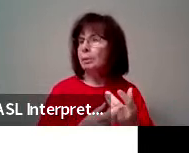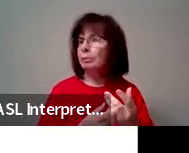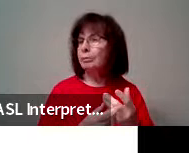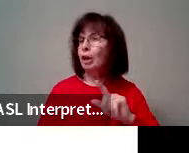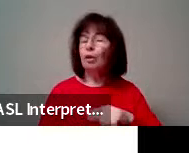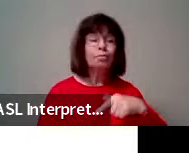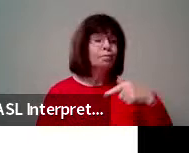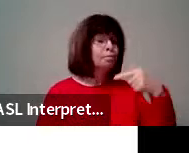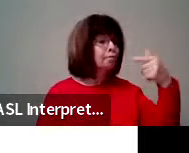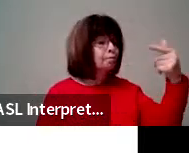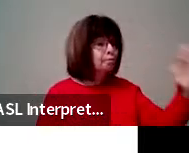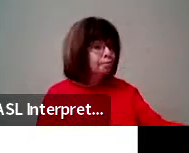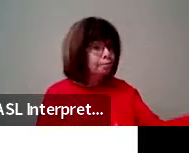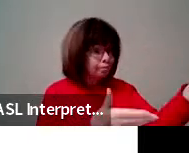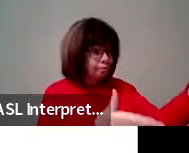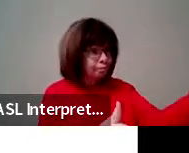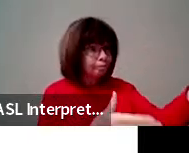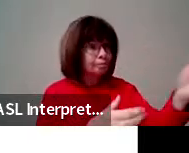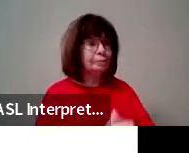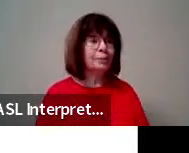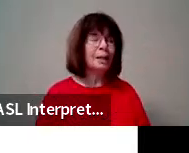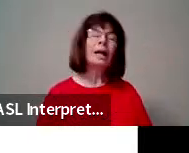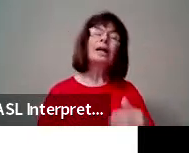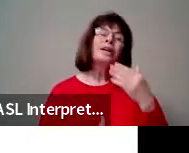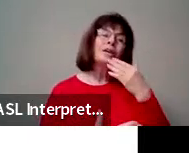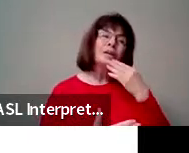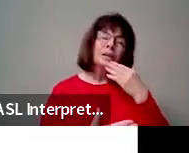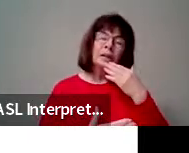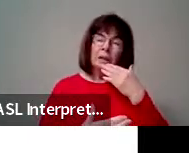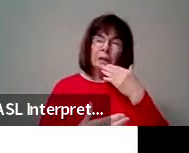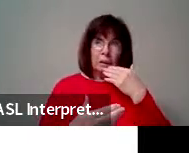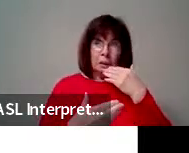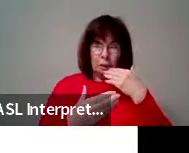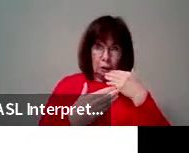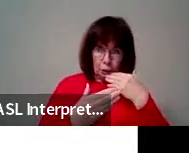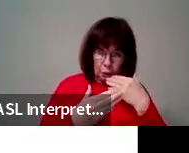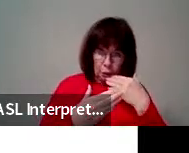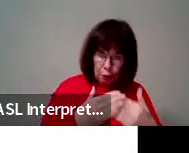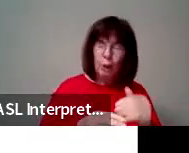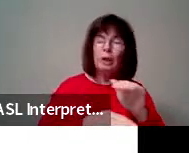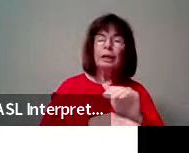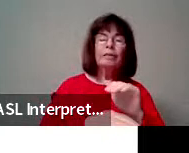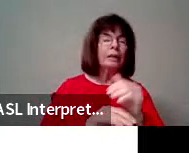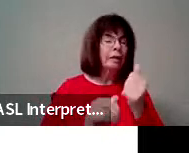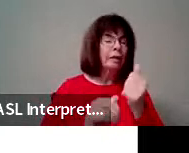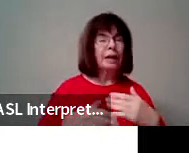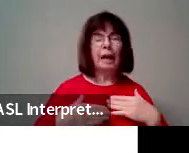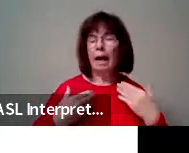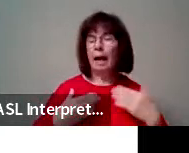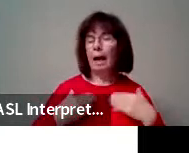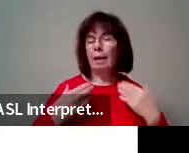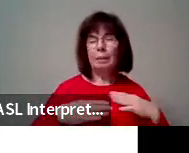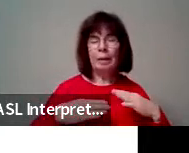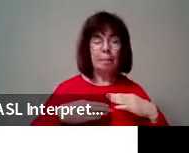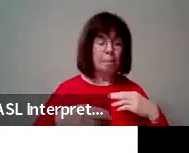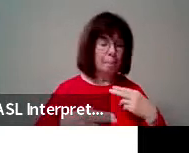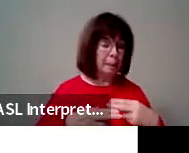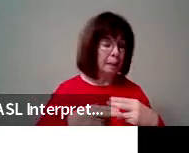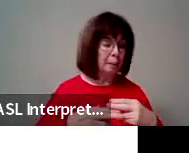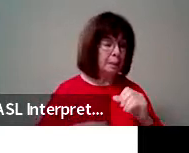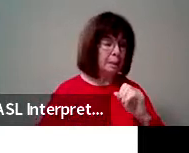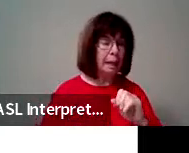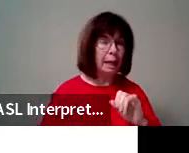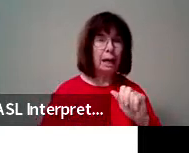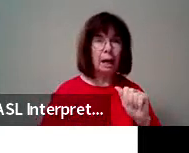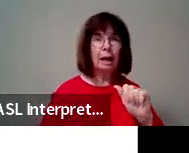Thank you. Good evening, everyone, and happy holidays. My name is Ayana Knowles, and I